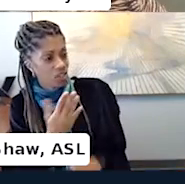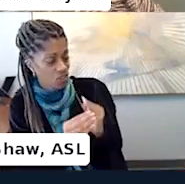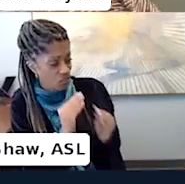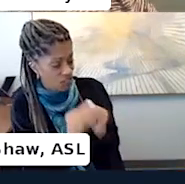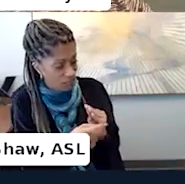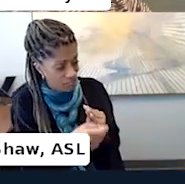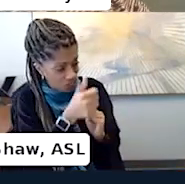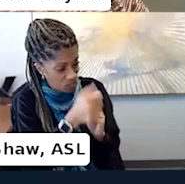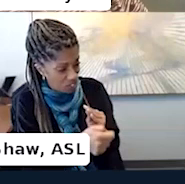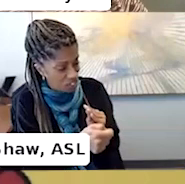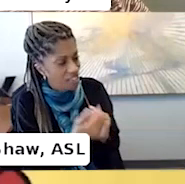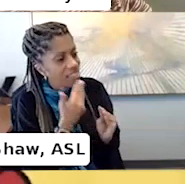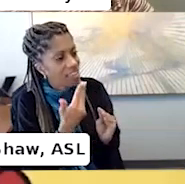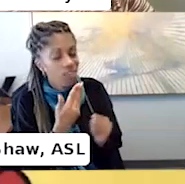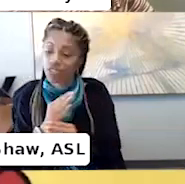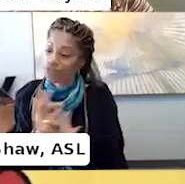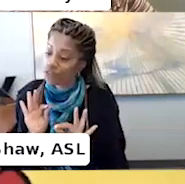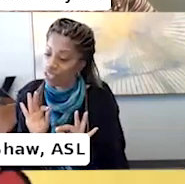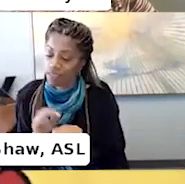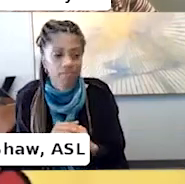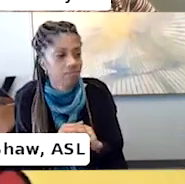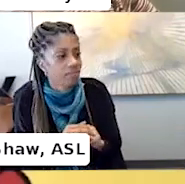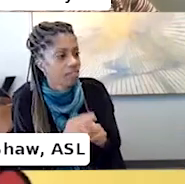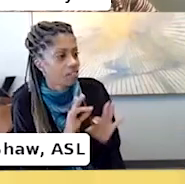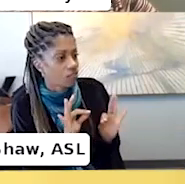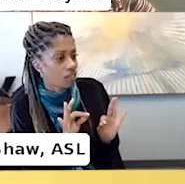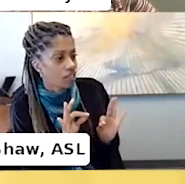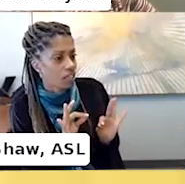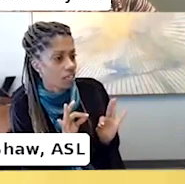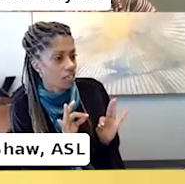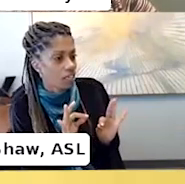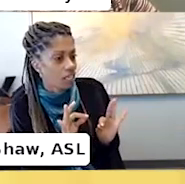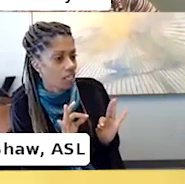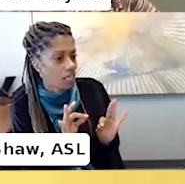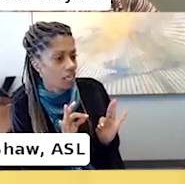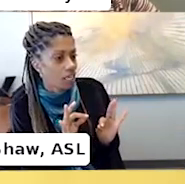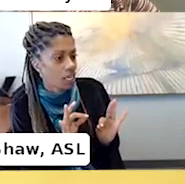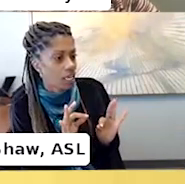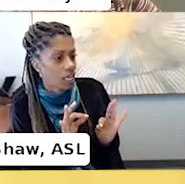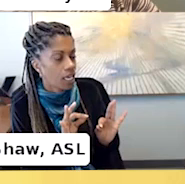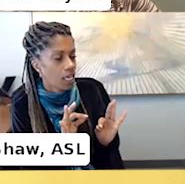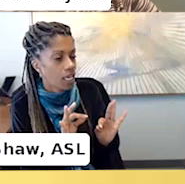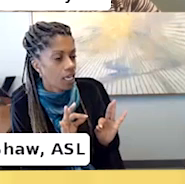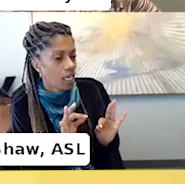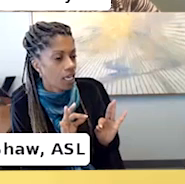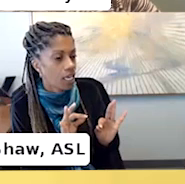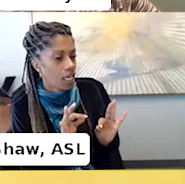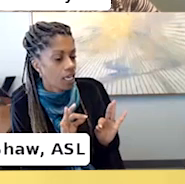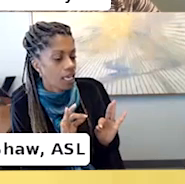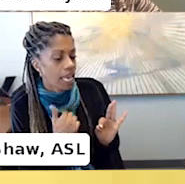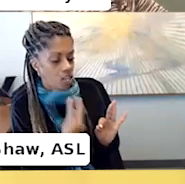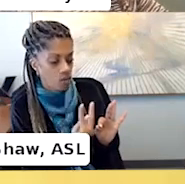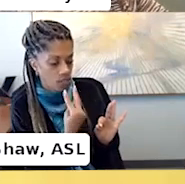of charge. And I knew you were looking at me, and I'd never met anyone who had such a gentleness